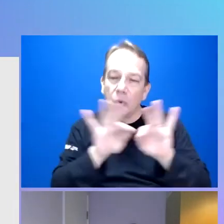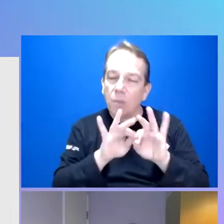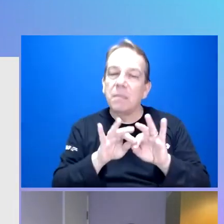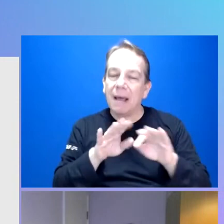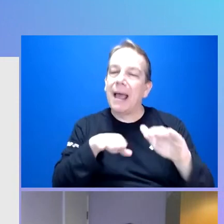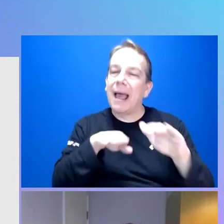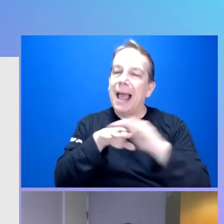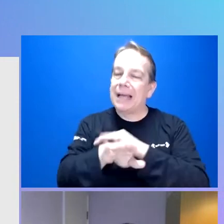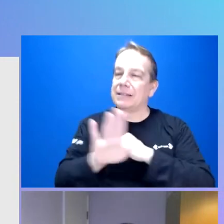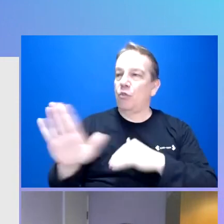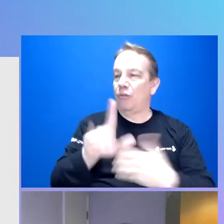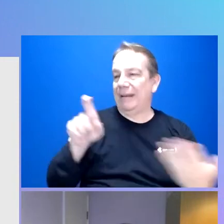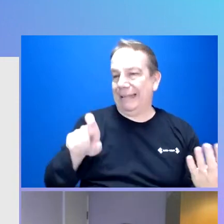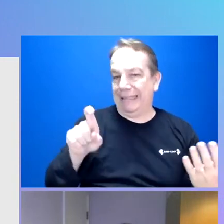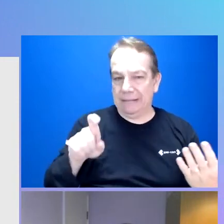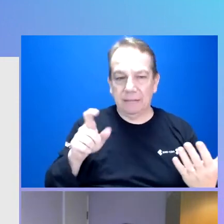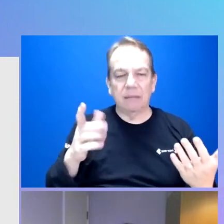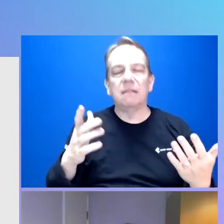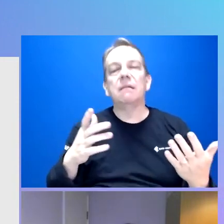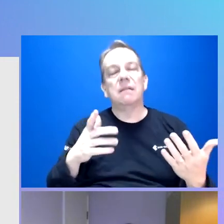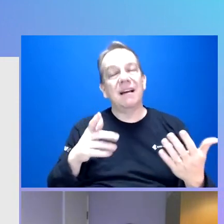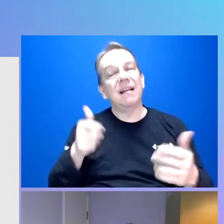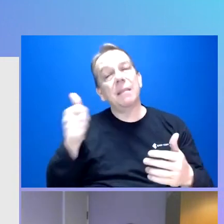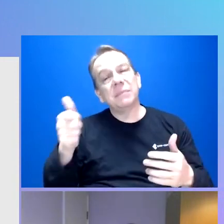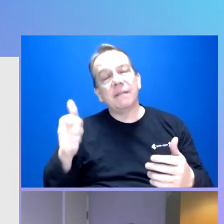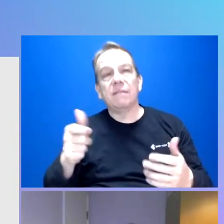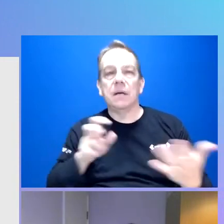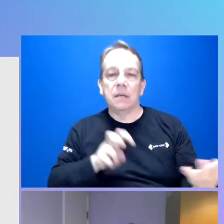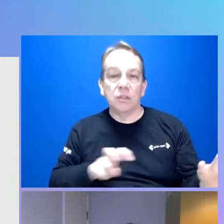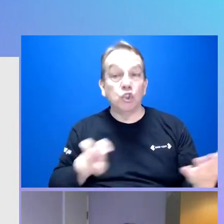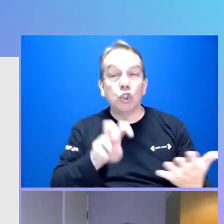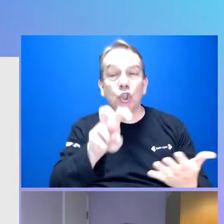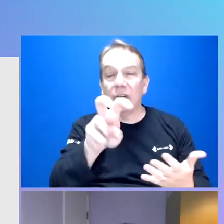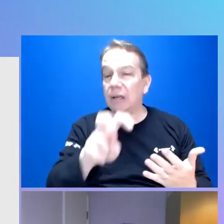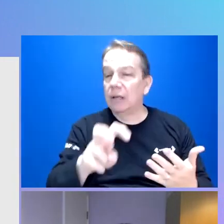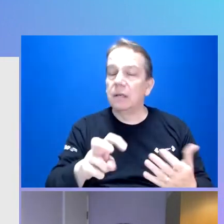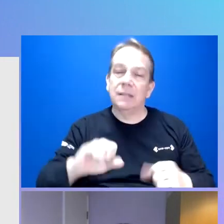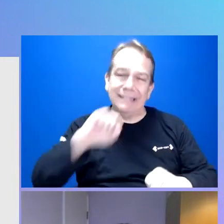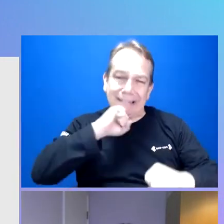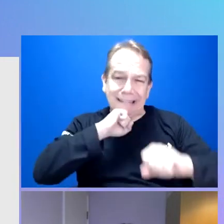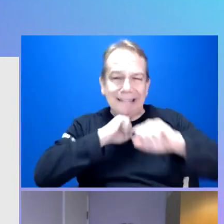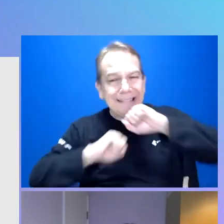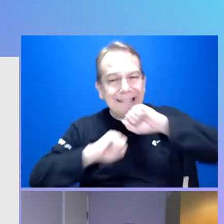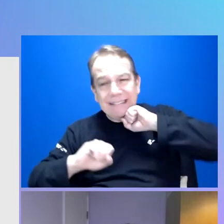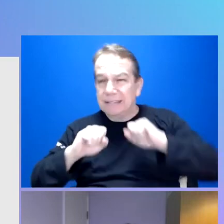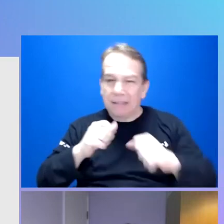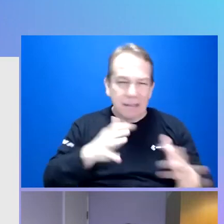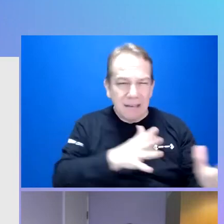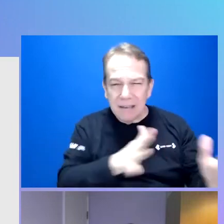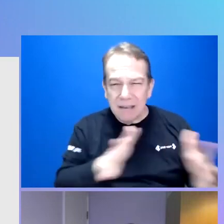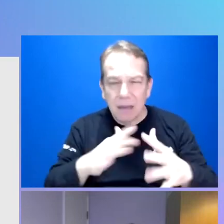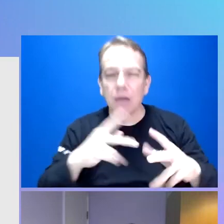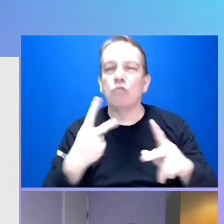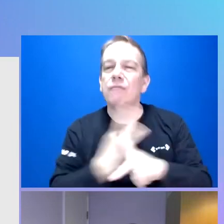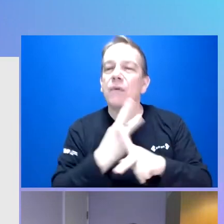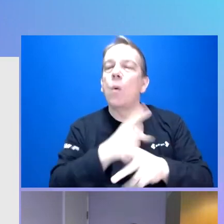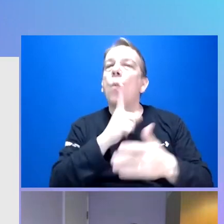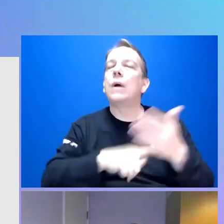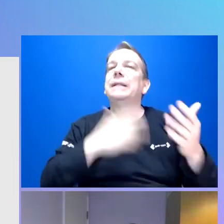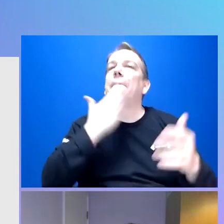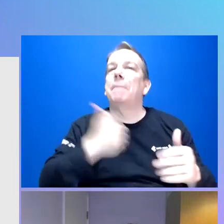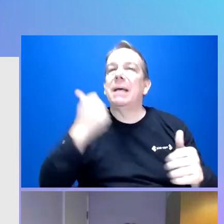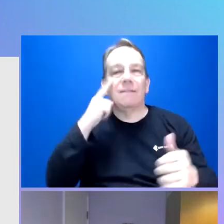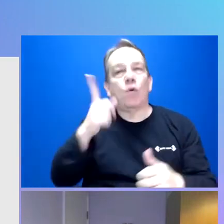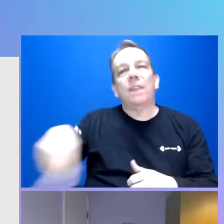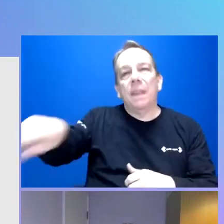needs have often been on a really long, unseen journey, trialing out different aids, technology, and tools that can help them to find the